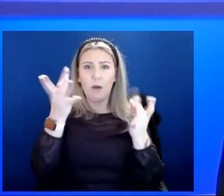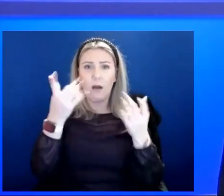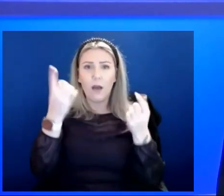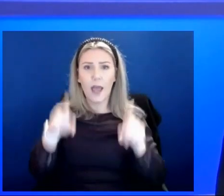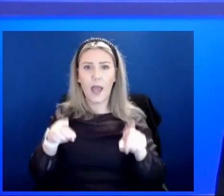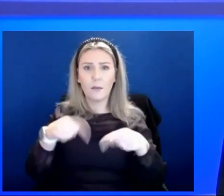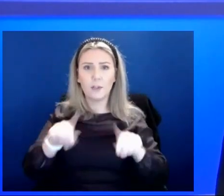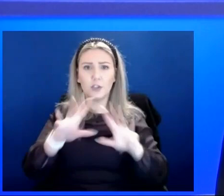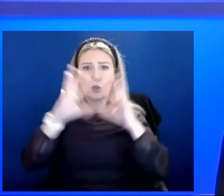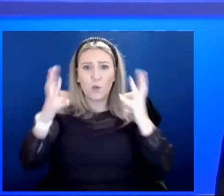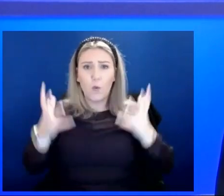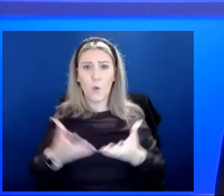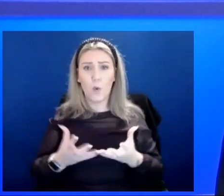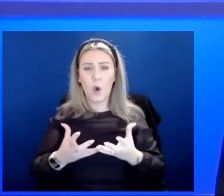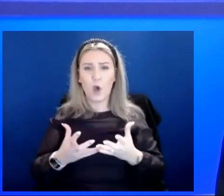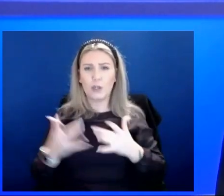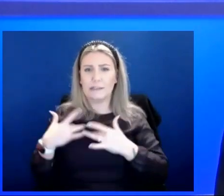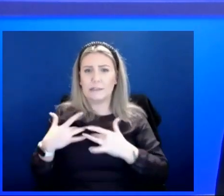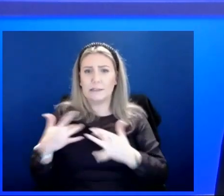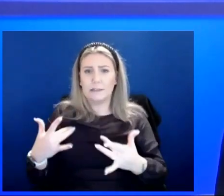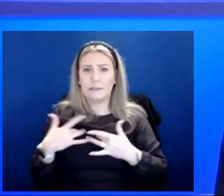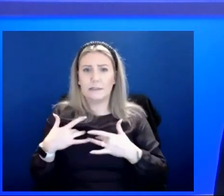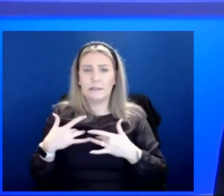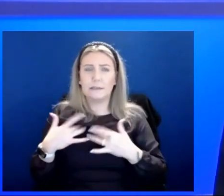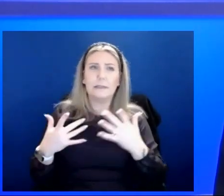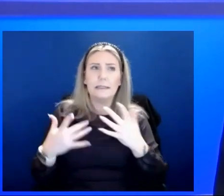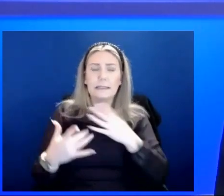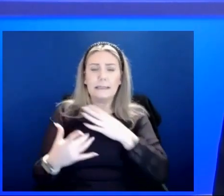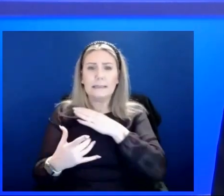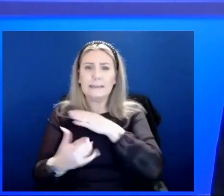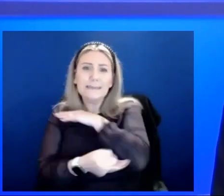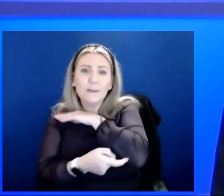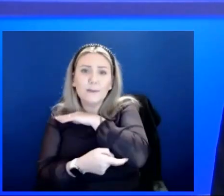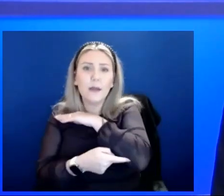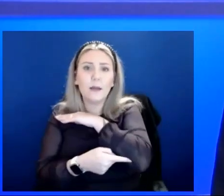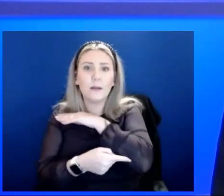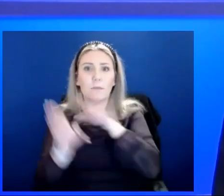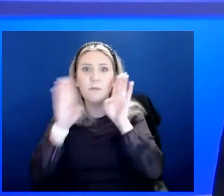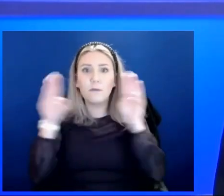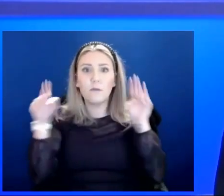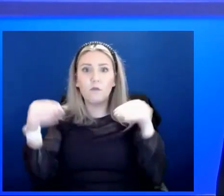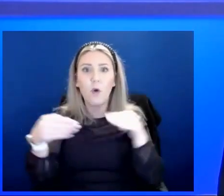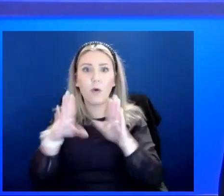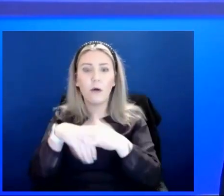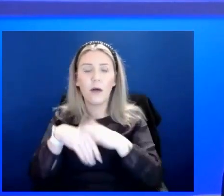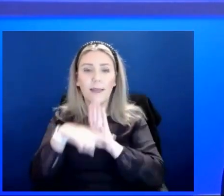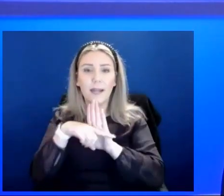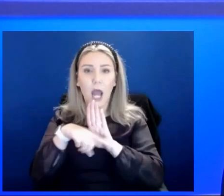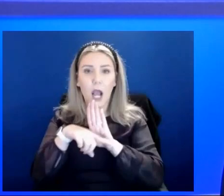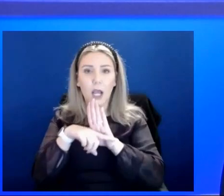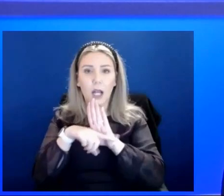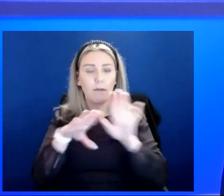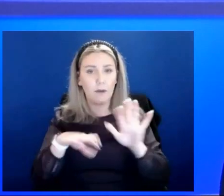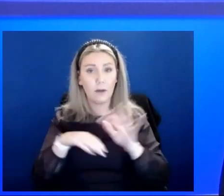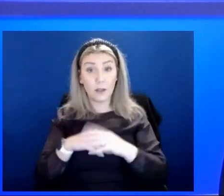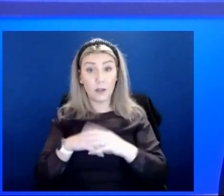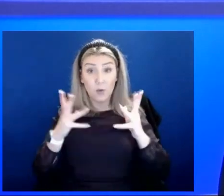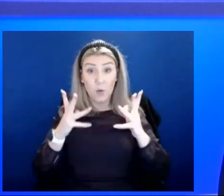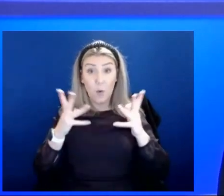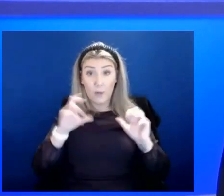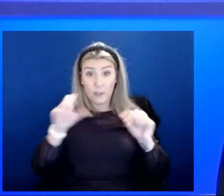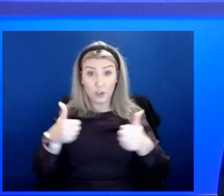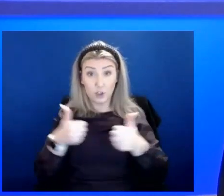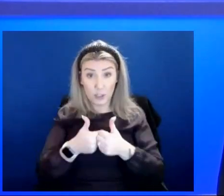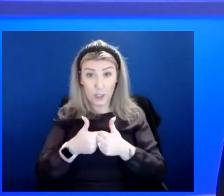a tendency and a temptation to try to hyper-focus on the darkness. And what I really want to challenge everybody to do is